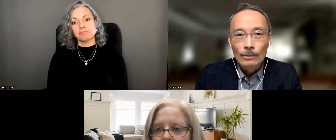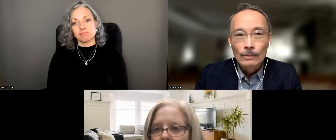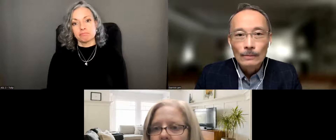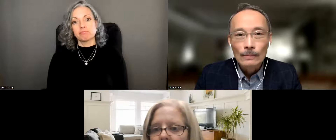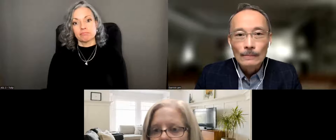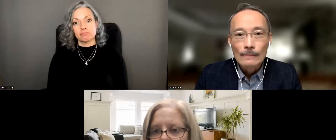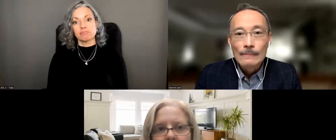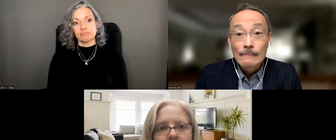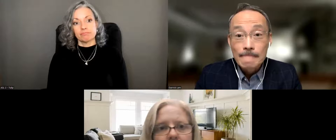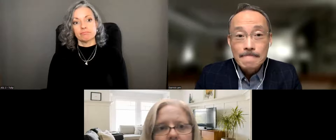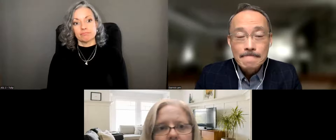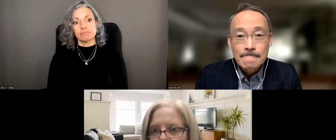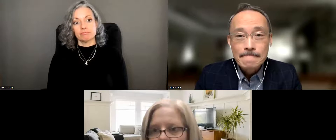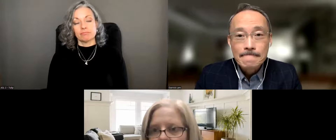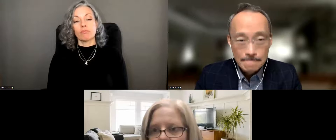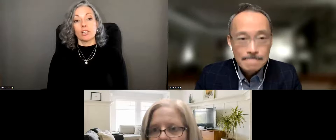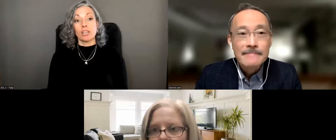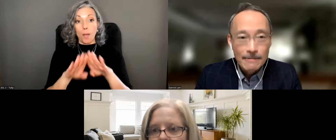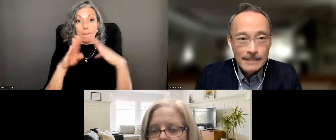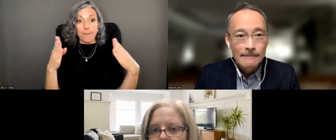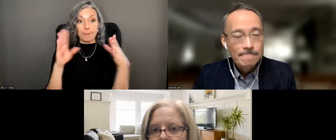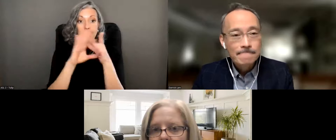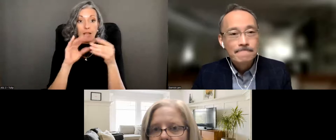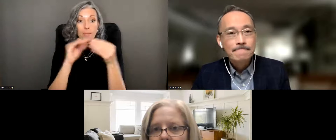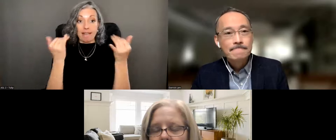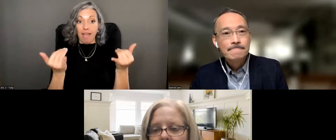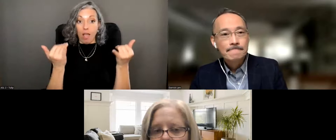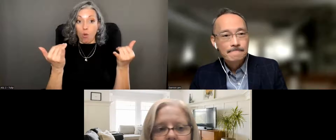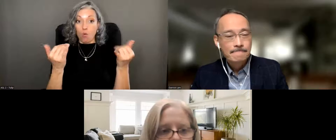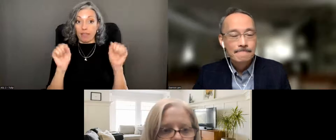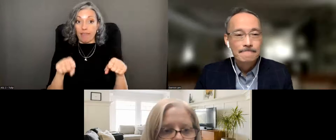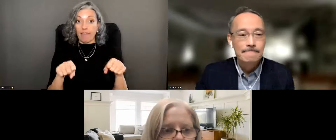Maybe we could to public comment now. Yeah, please.